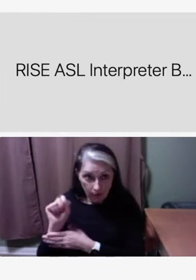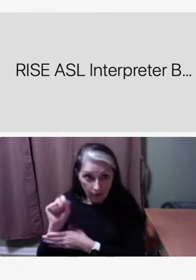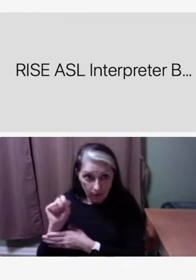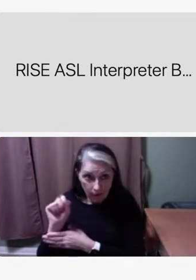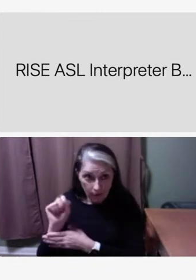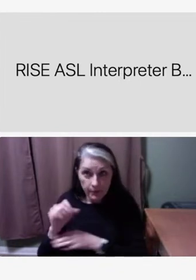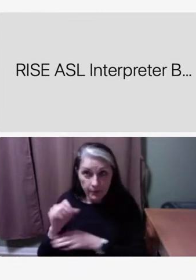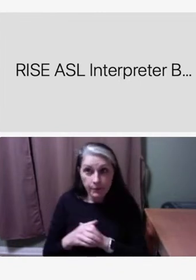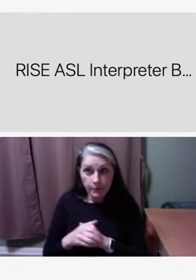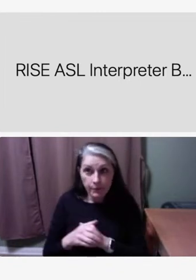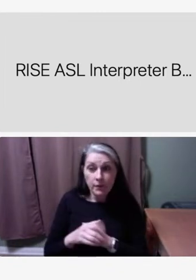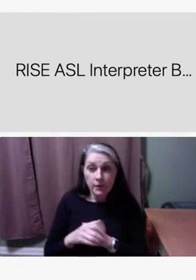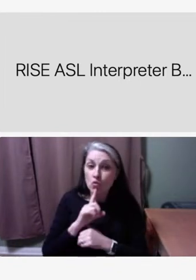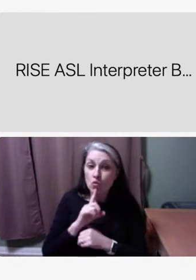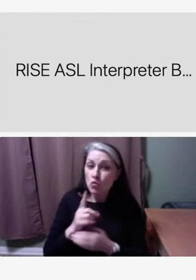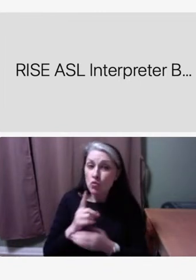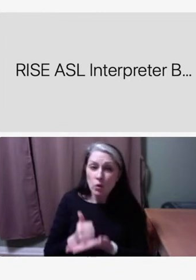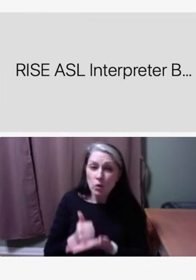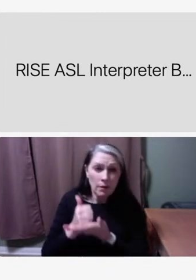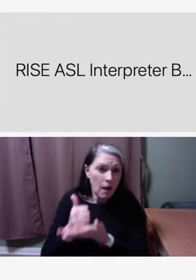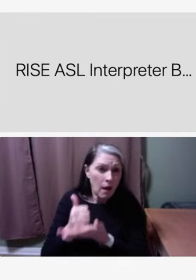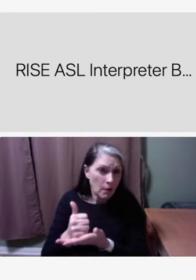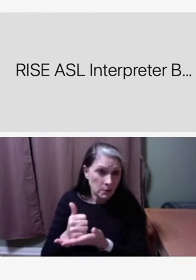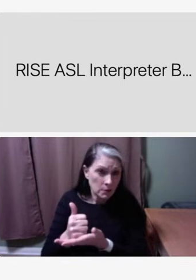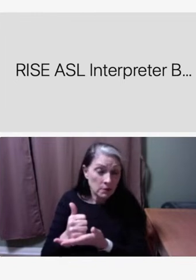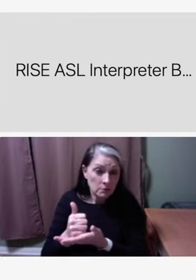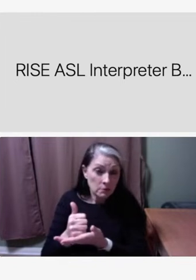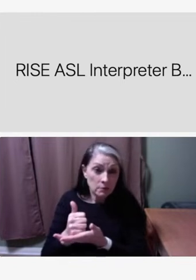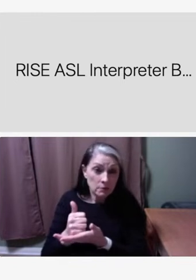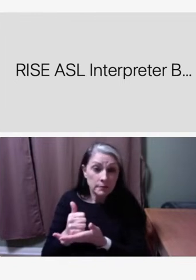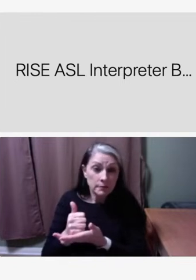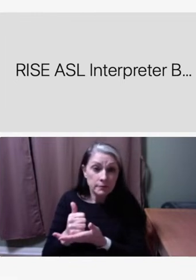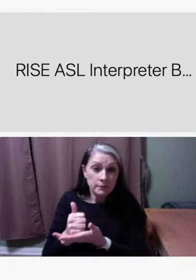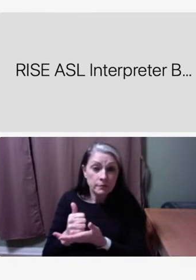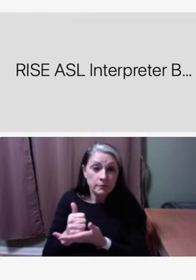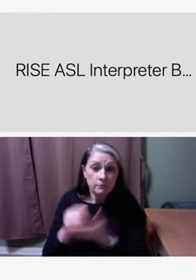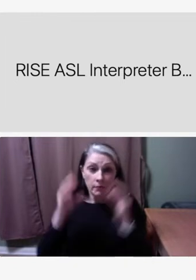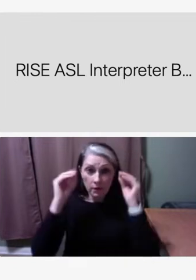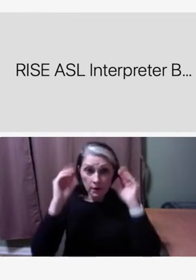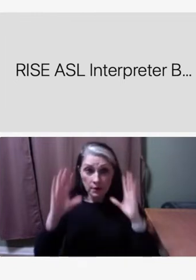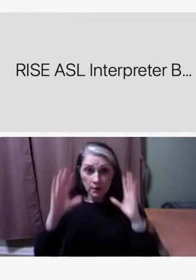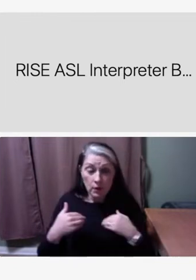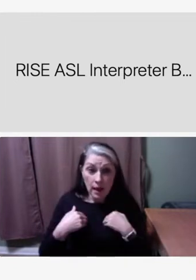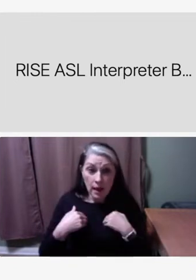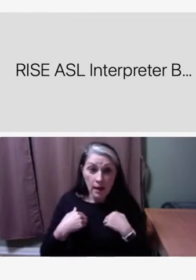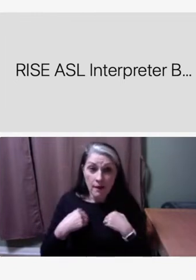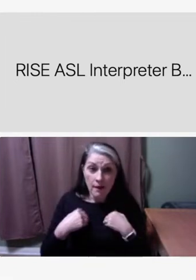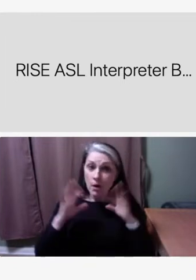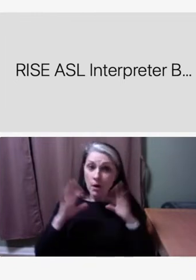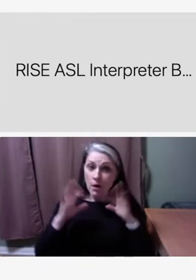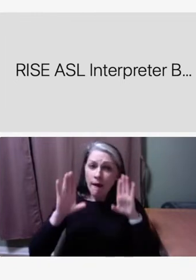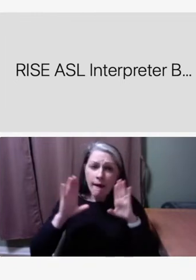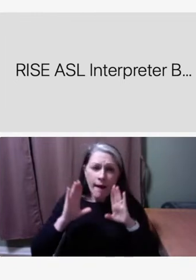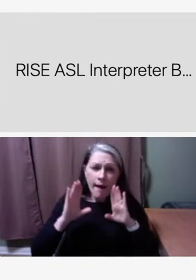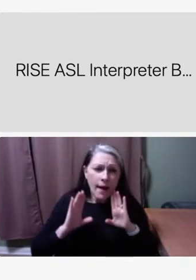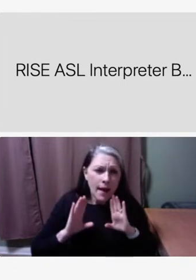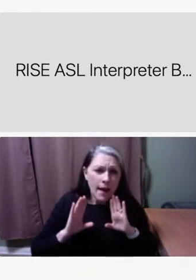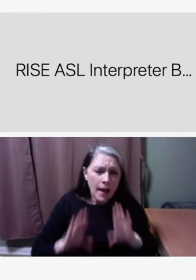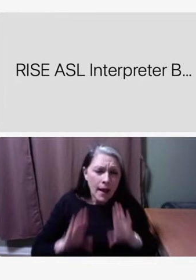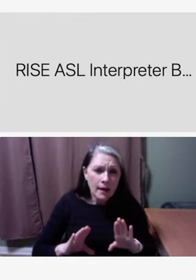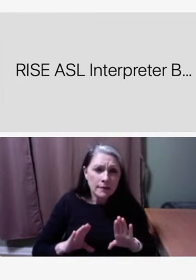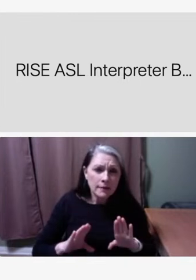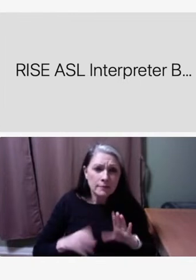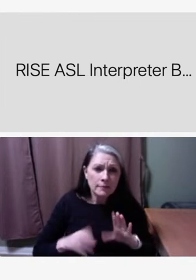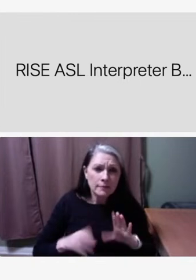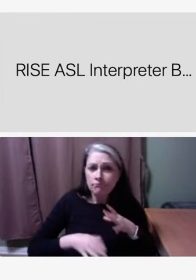help. And the teachers we have are excellent. So I just wanted to put a plug in for that and